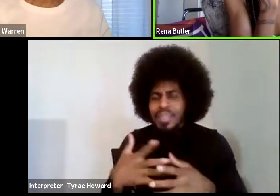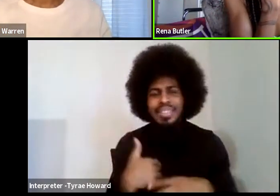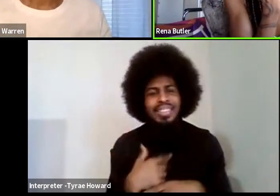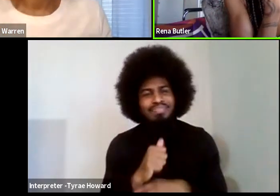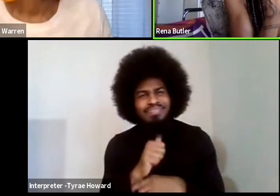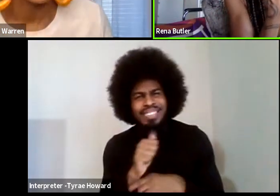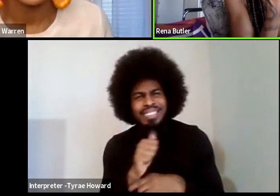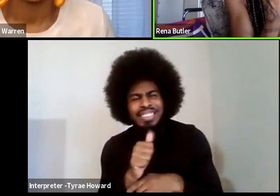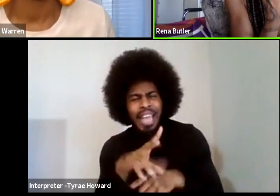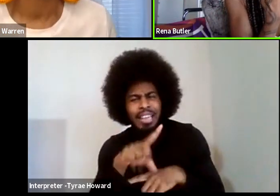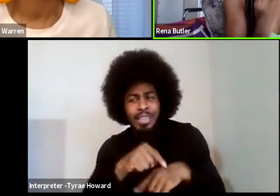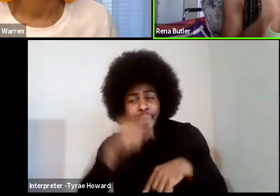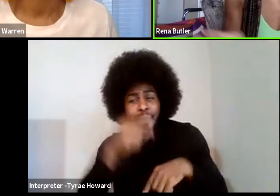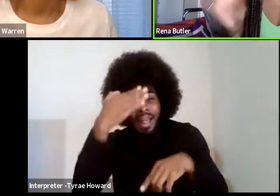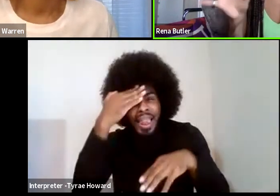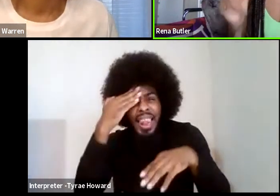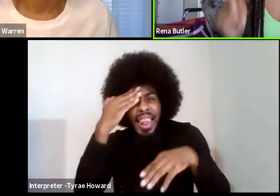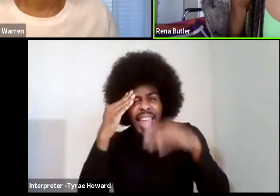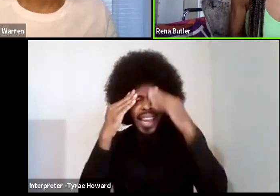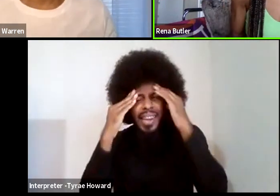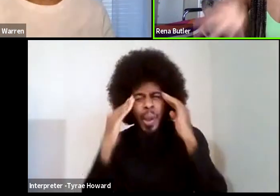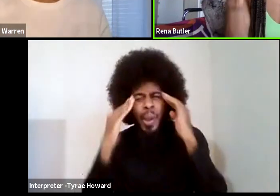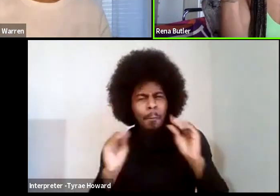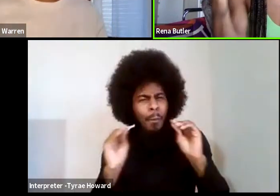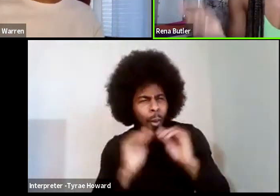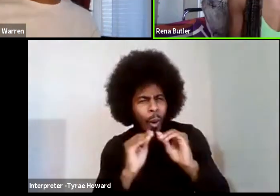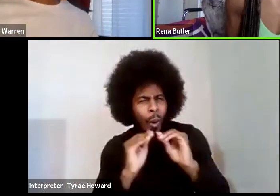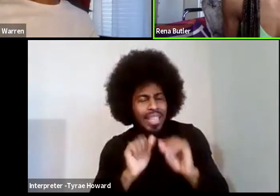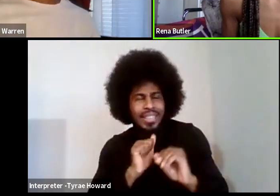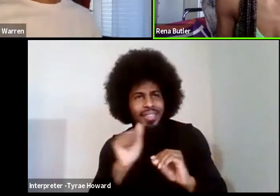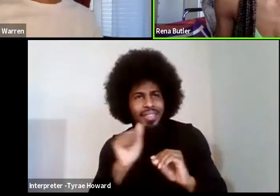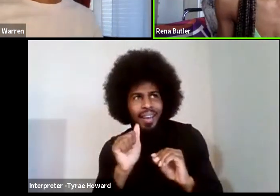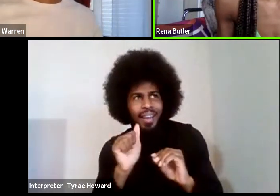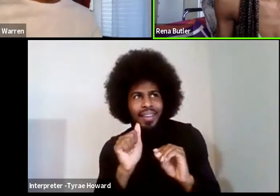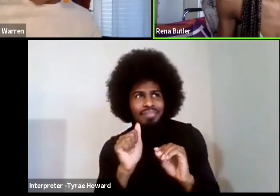should have taken my brush and went a little bit, but it's fine. We're natural.